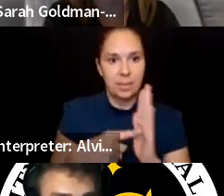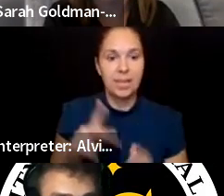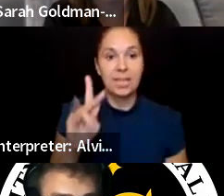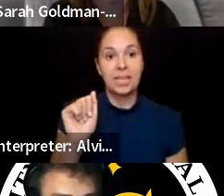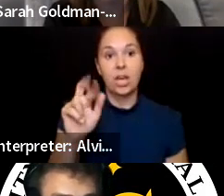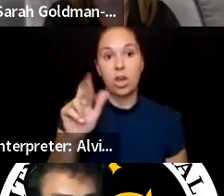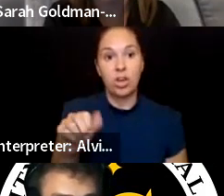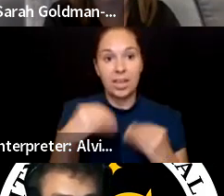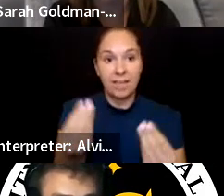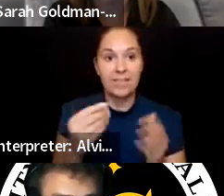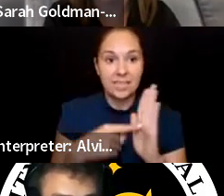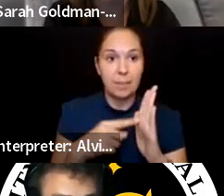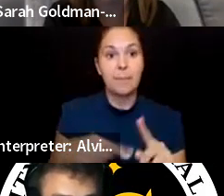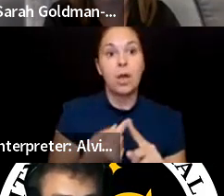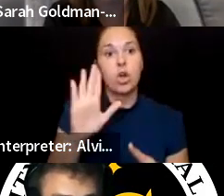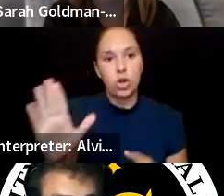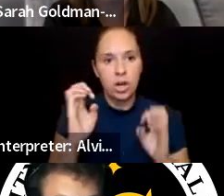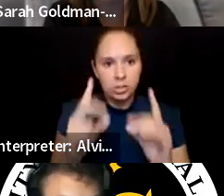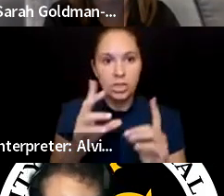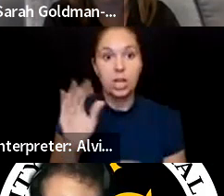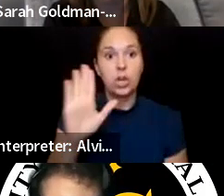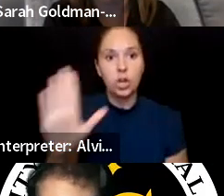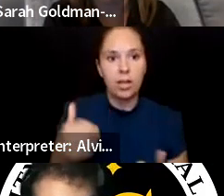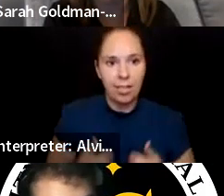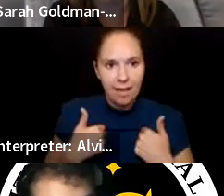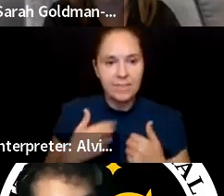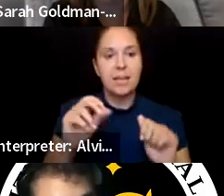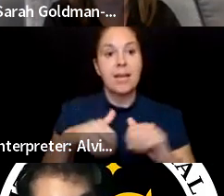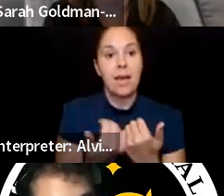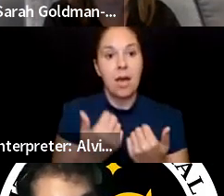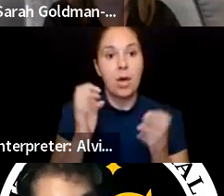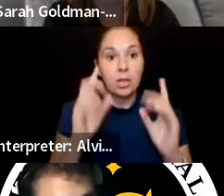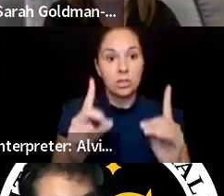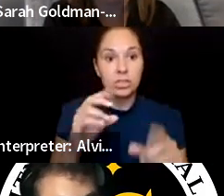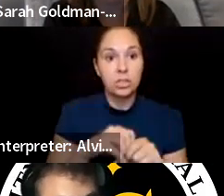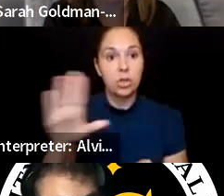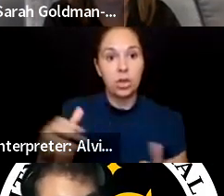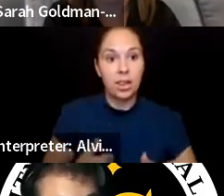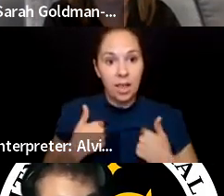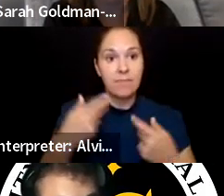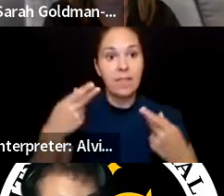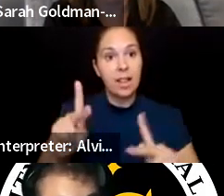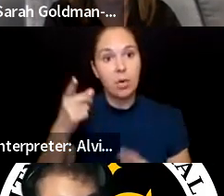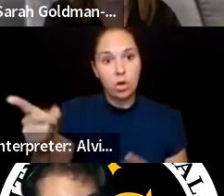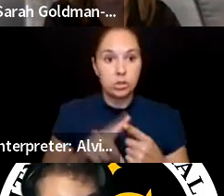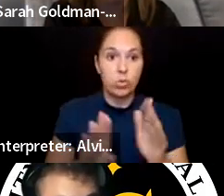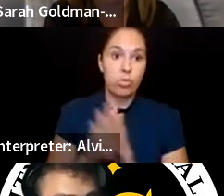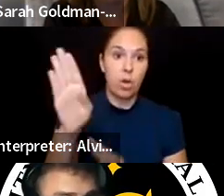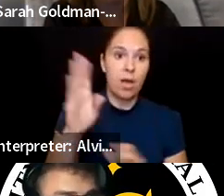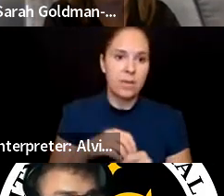an example about her education and her life and how education in her life allowed her to thrive in Puerto